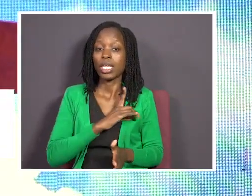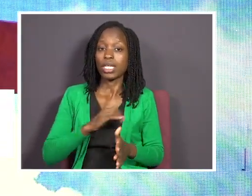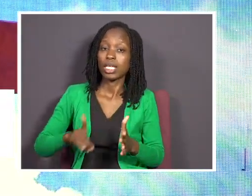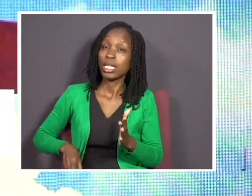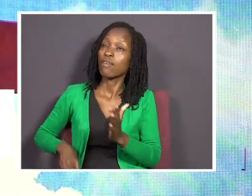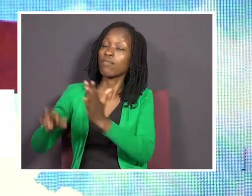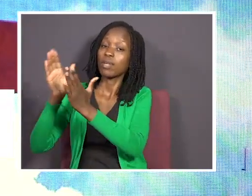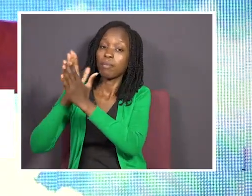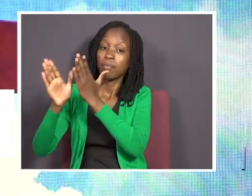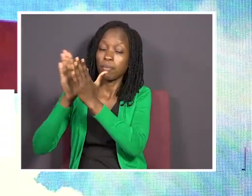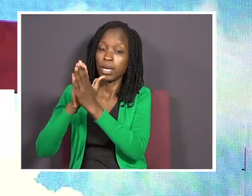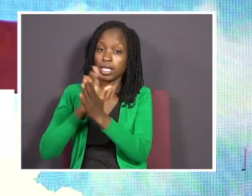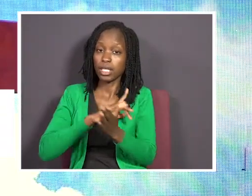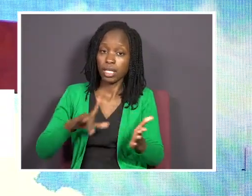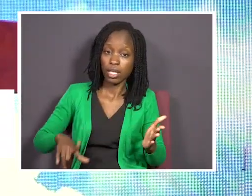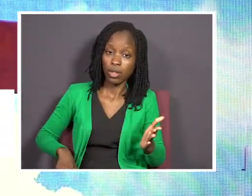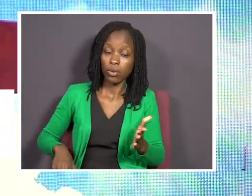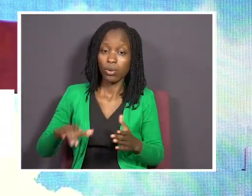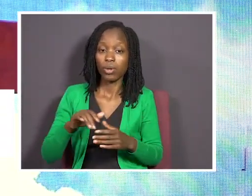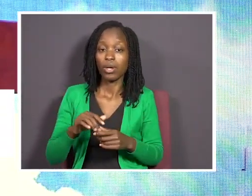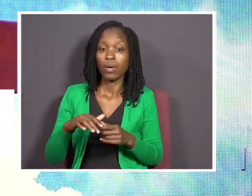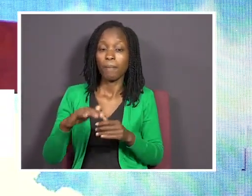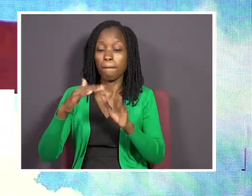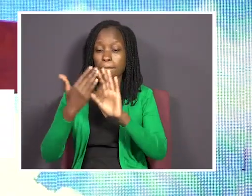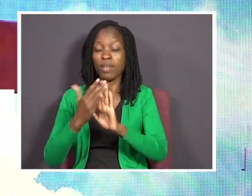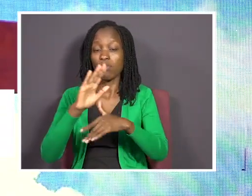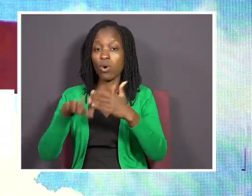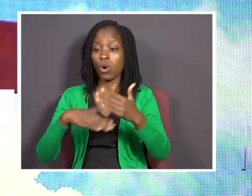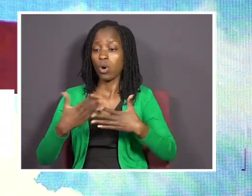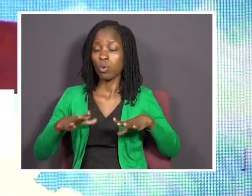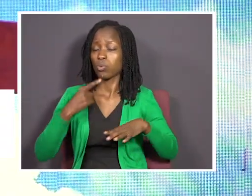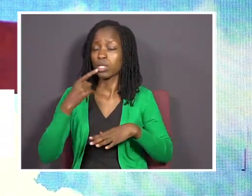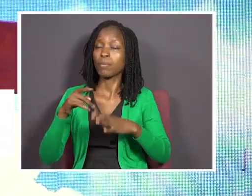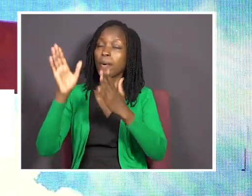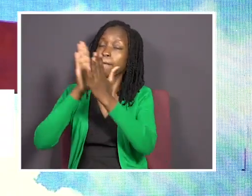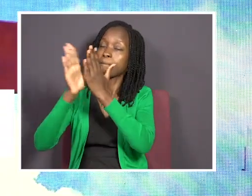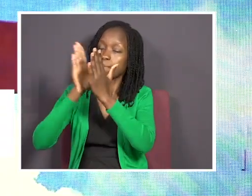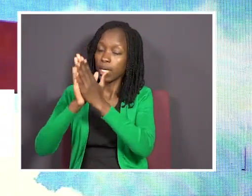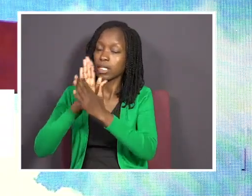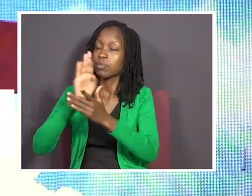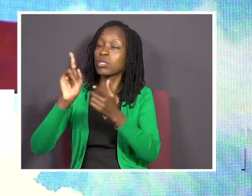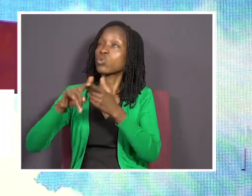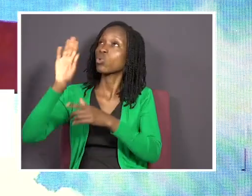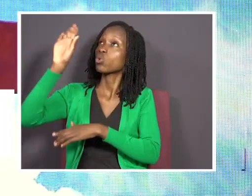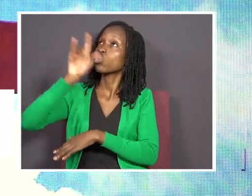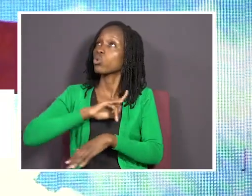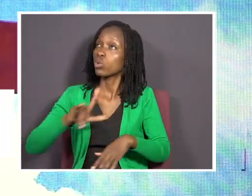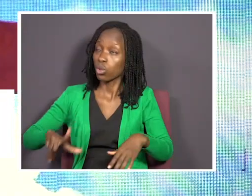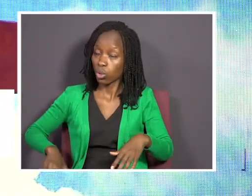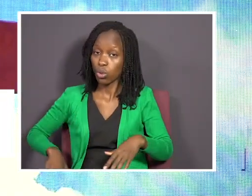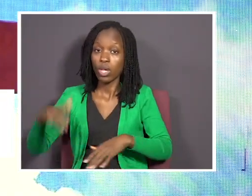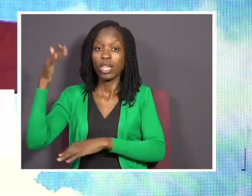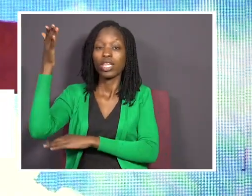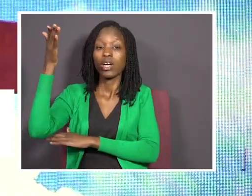David praised the Lord in the presence of the whole assembly, saying, "Praise be to you,